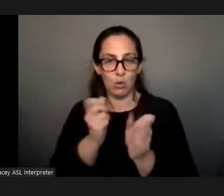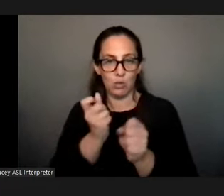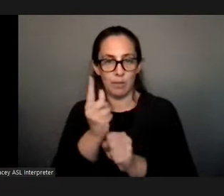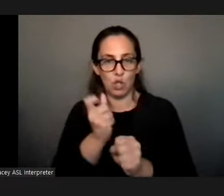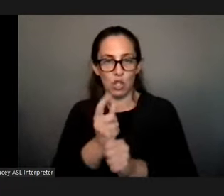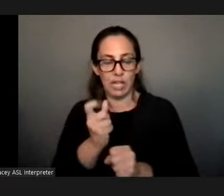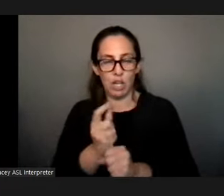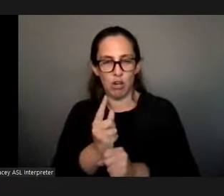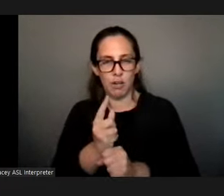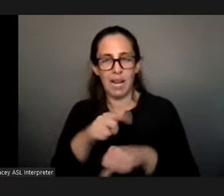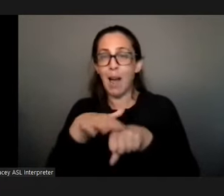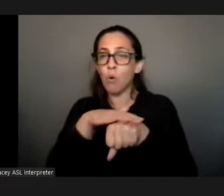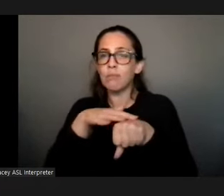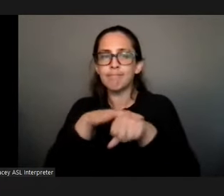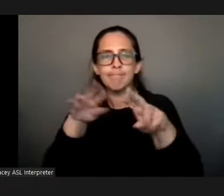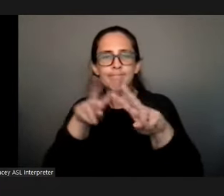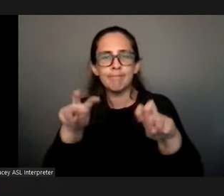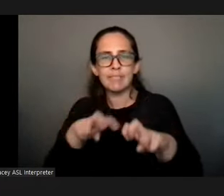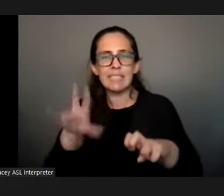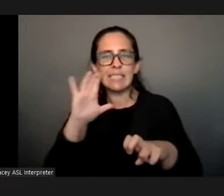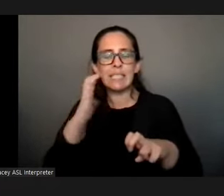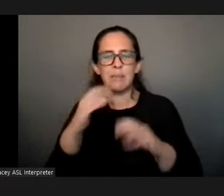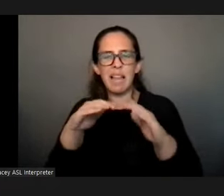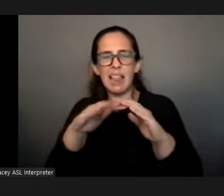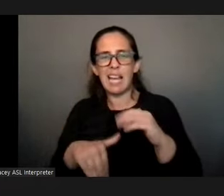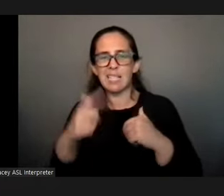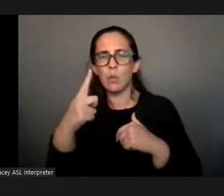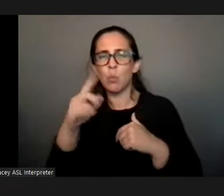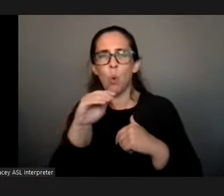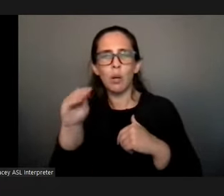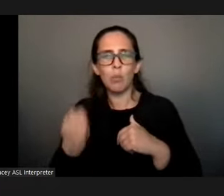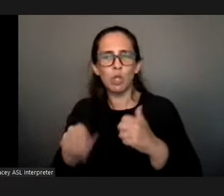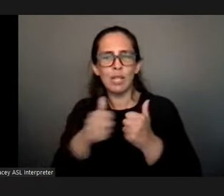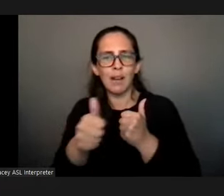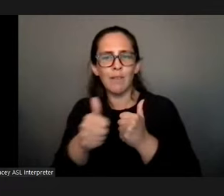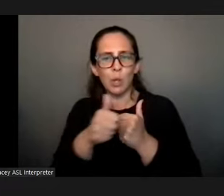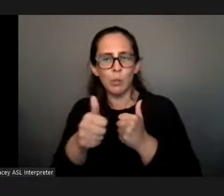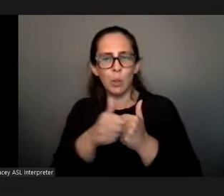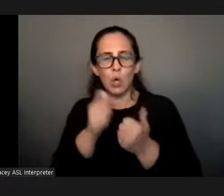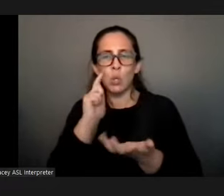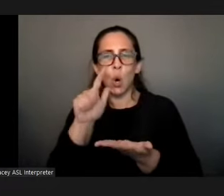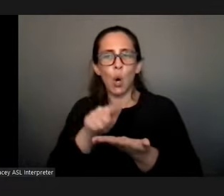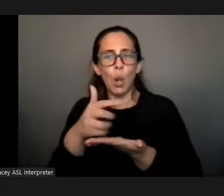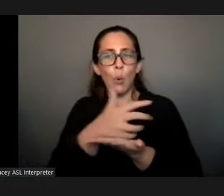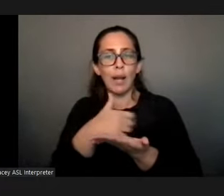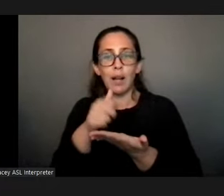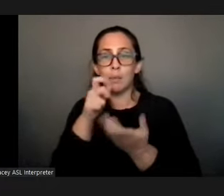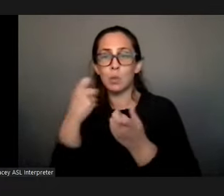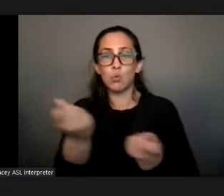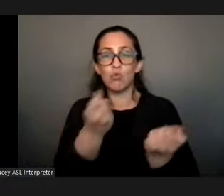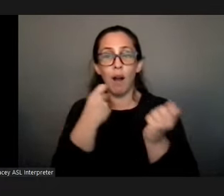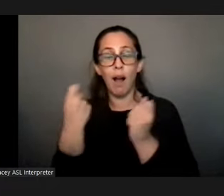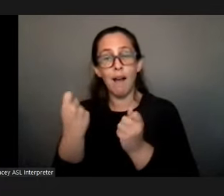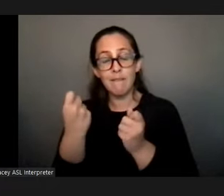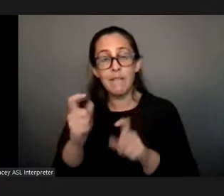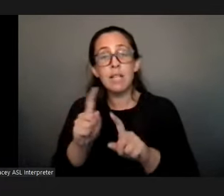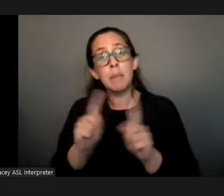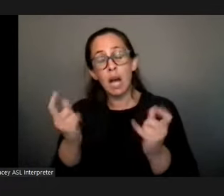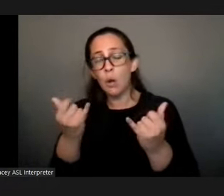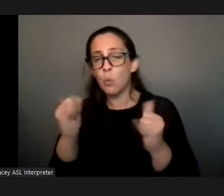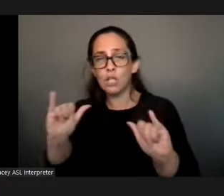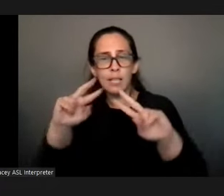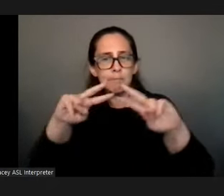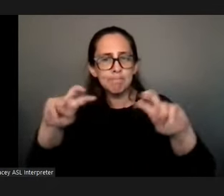found that fewer than 1% of the Manhattan Central Business District's commuters are low-income individuals who drive, but nonetheless, we are assessing the